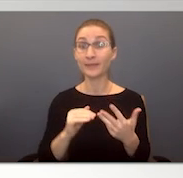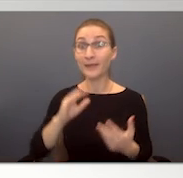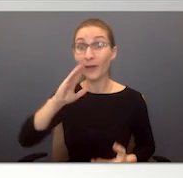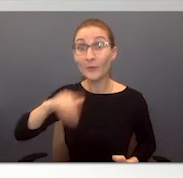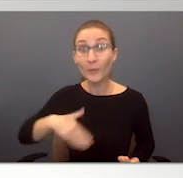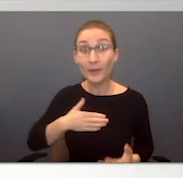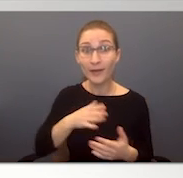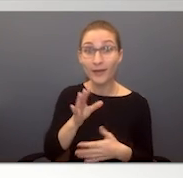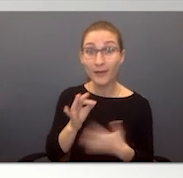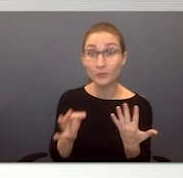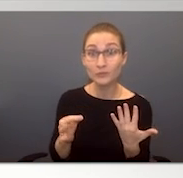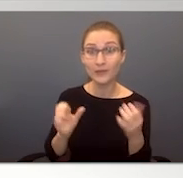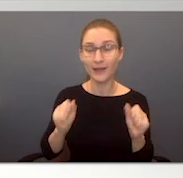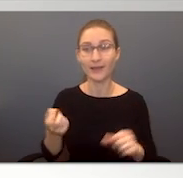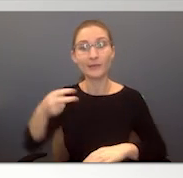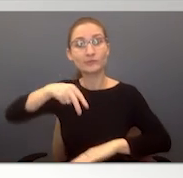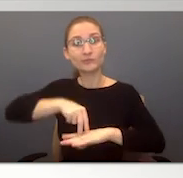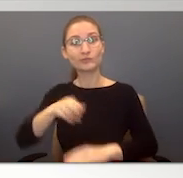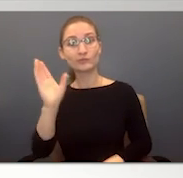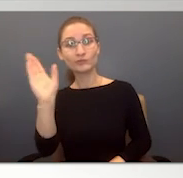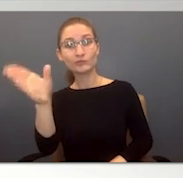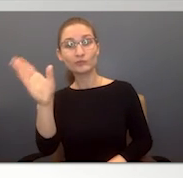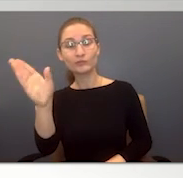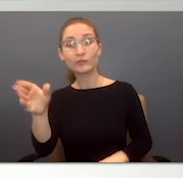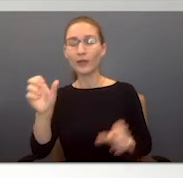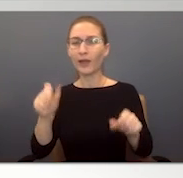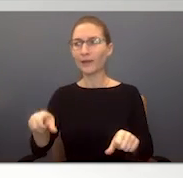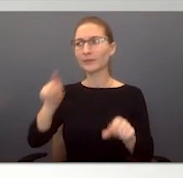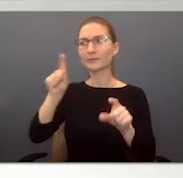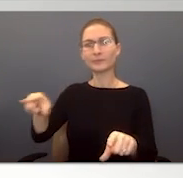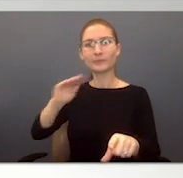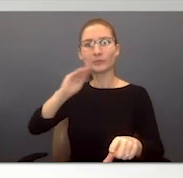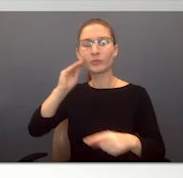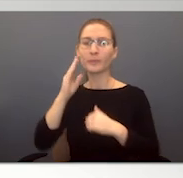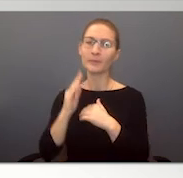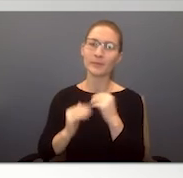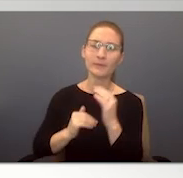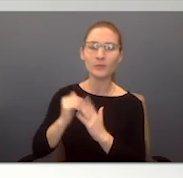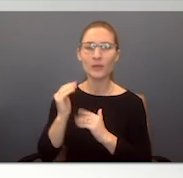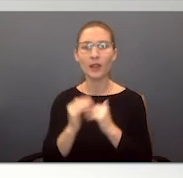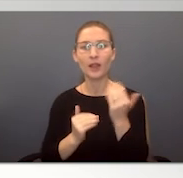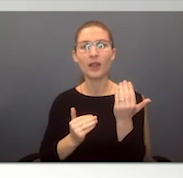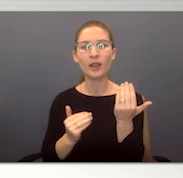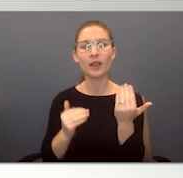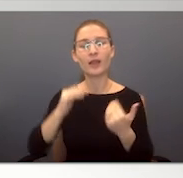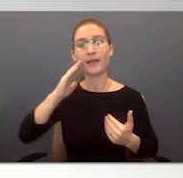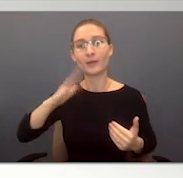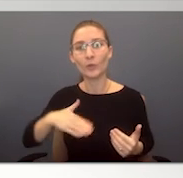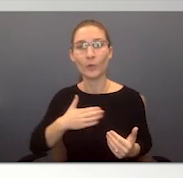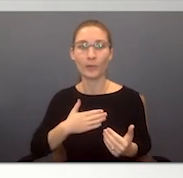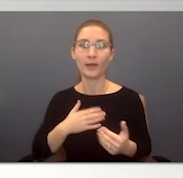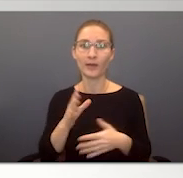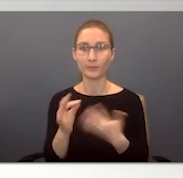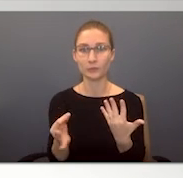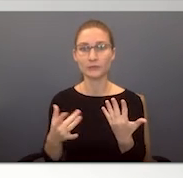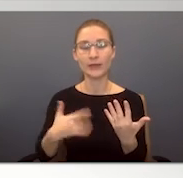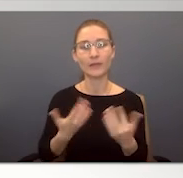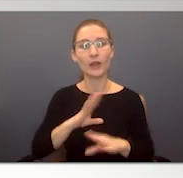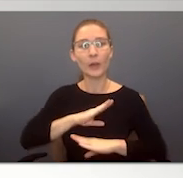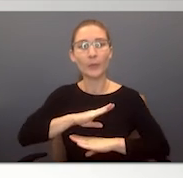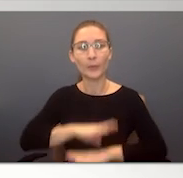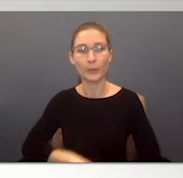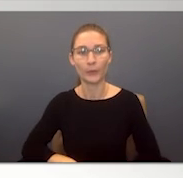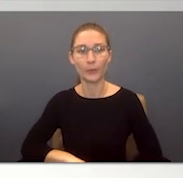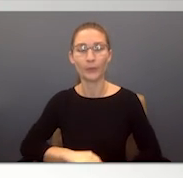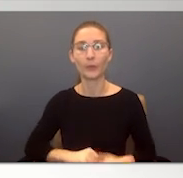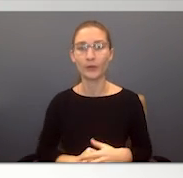because I know my options and I can sit up here and do this and I can go home and feel comfortable and I know my options, I feel more at ease even